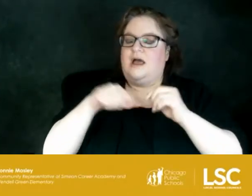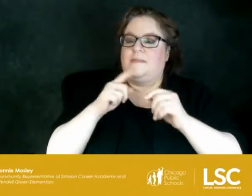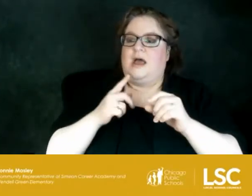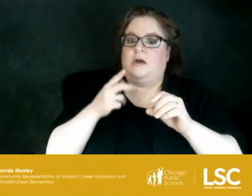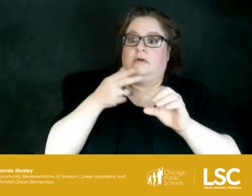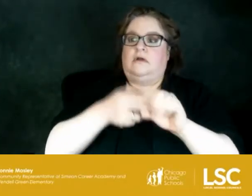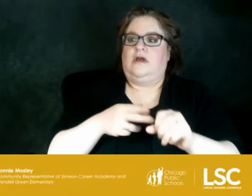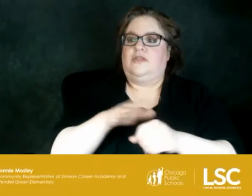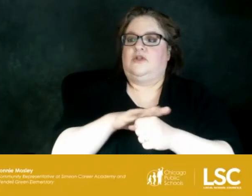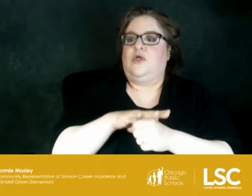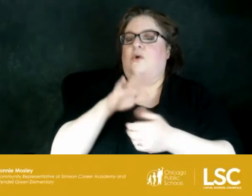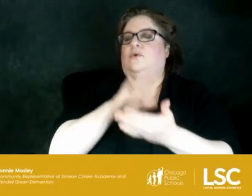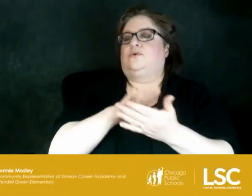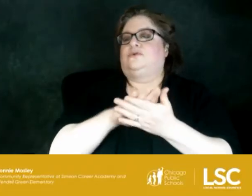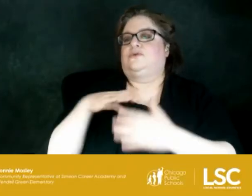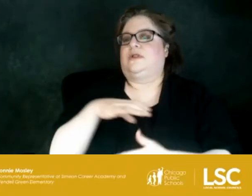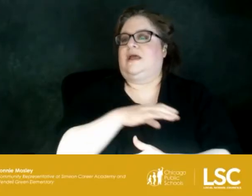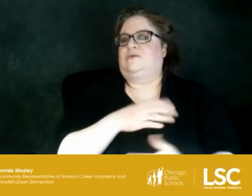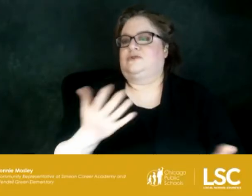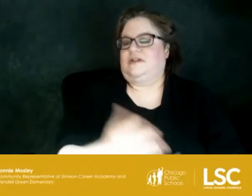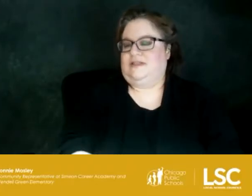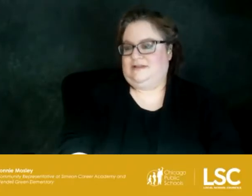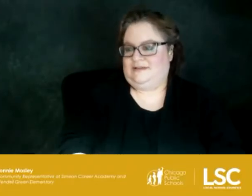council, Ms. Mendez?